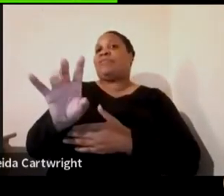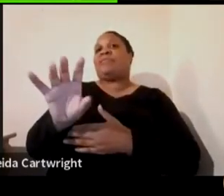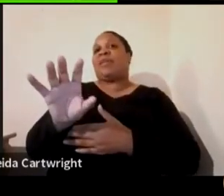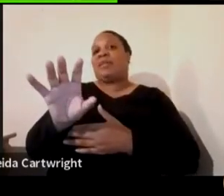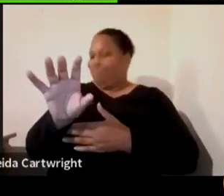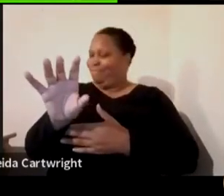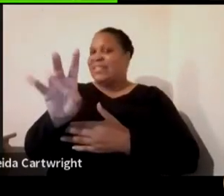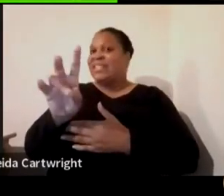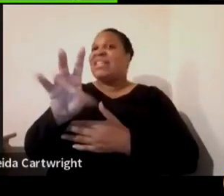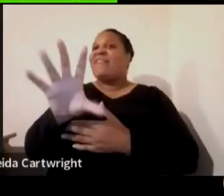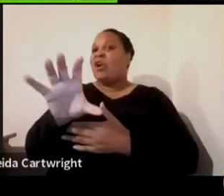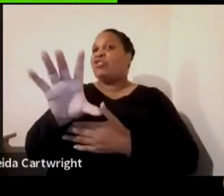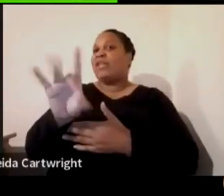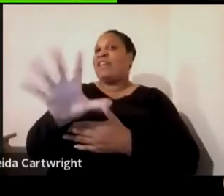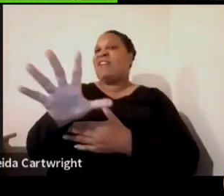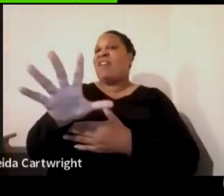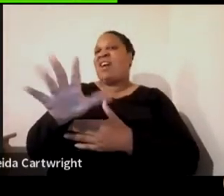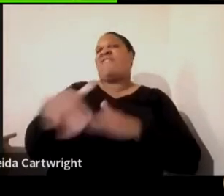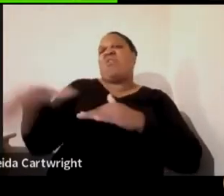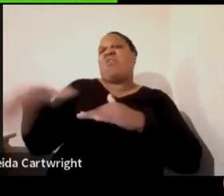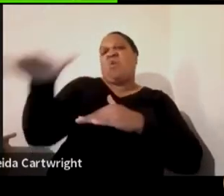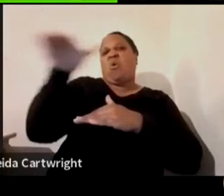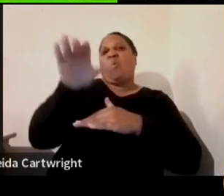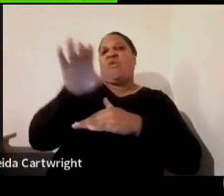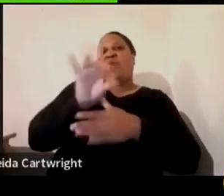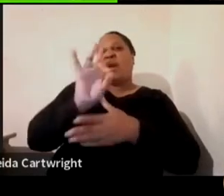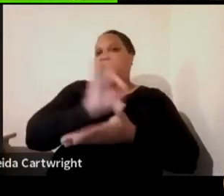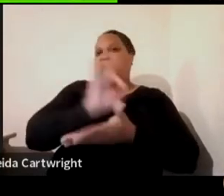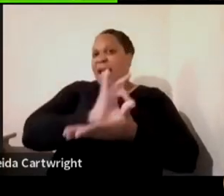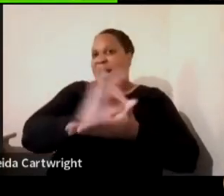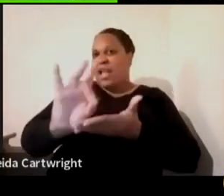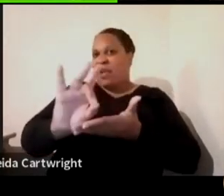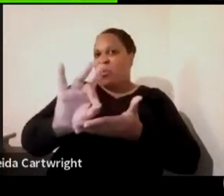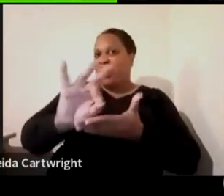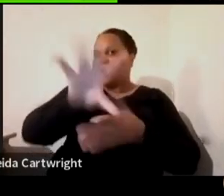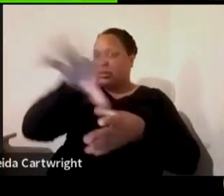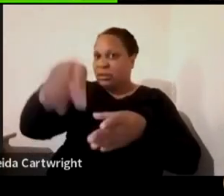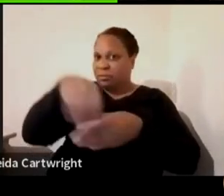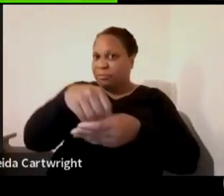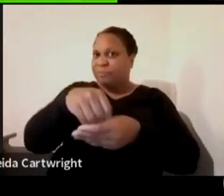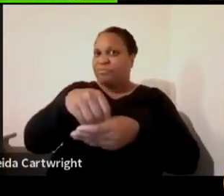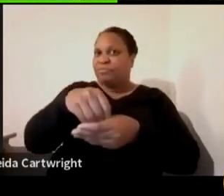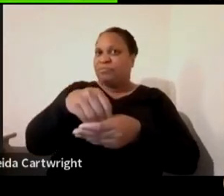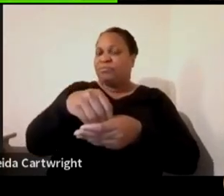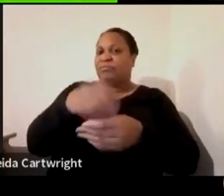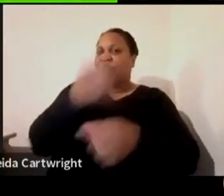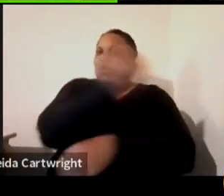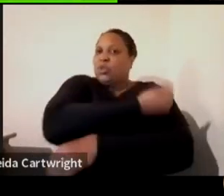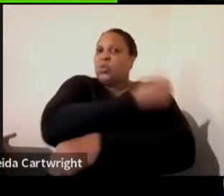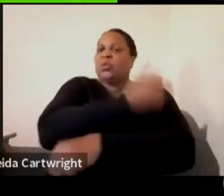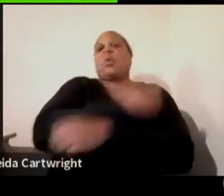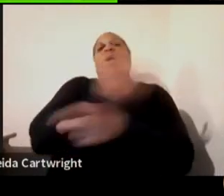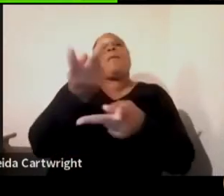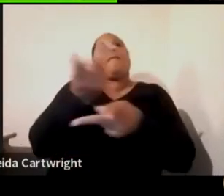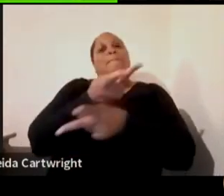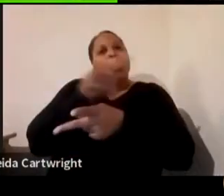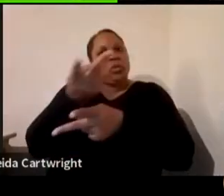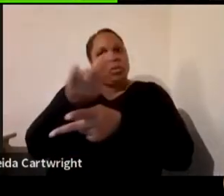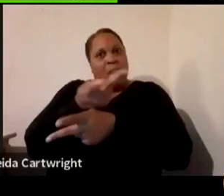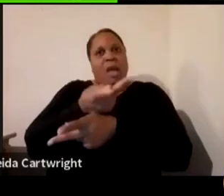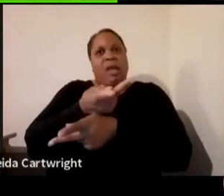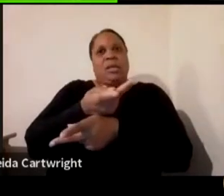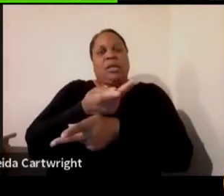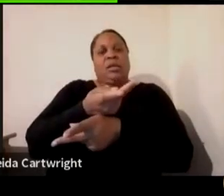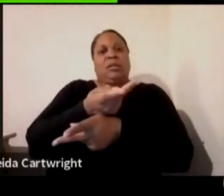about over eight weeks to get the two doses in. So we obviously would have to multiply that time for